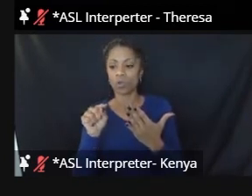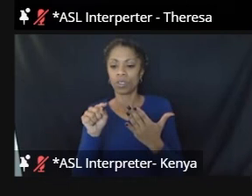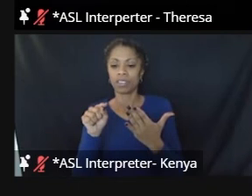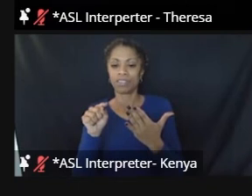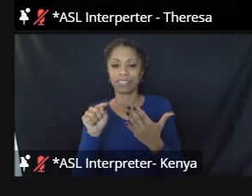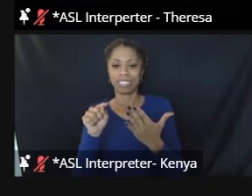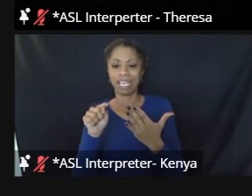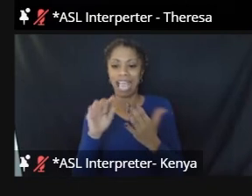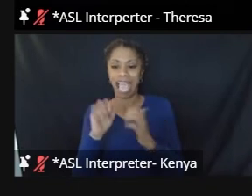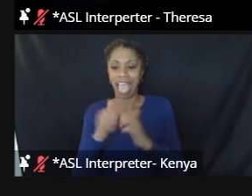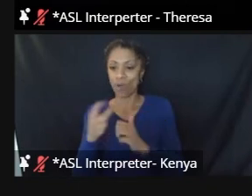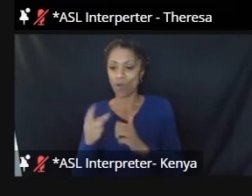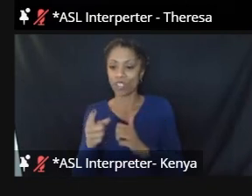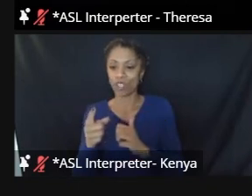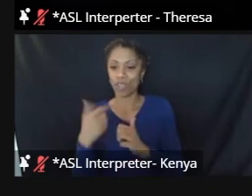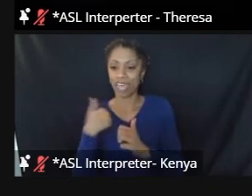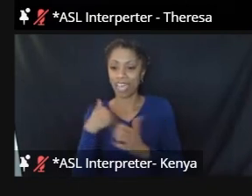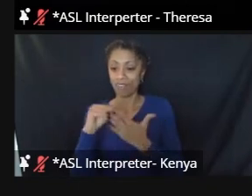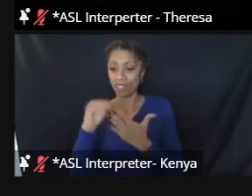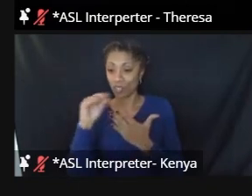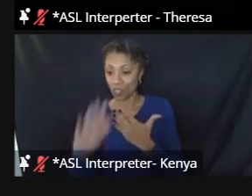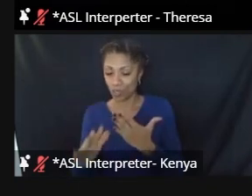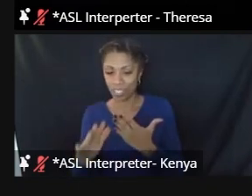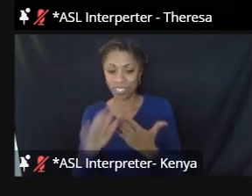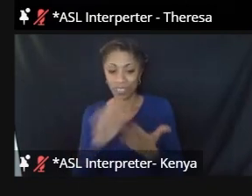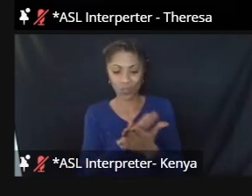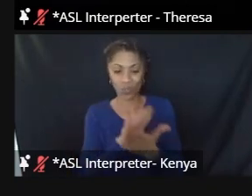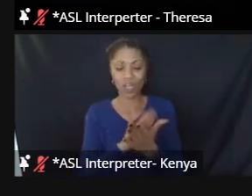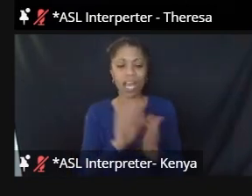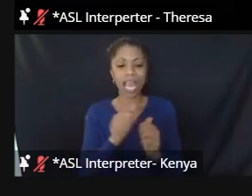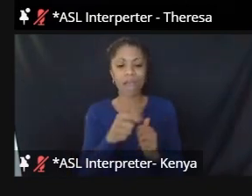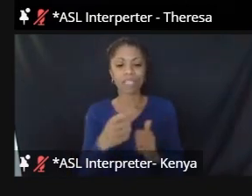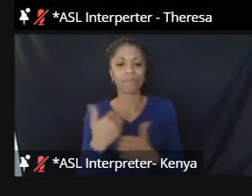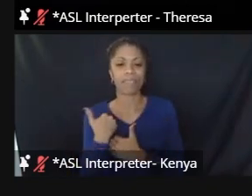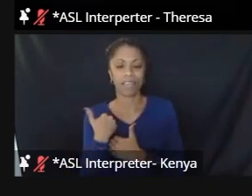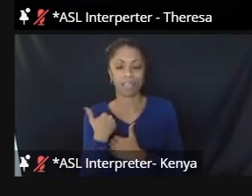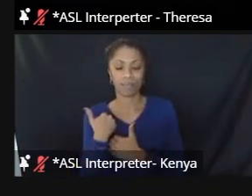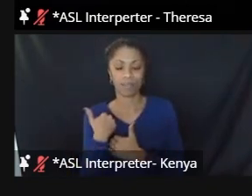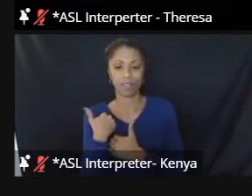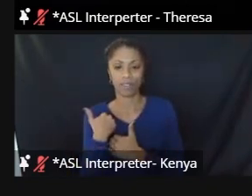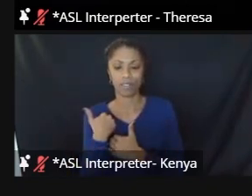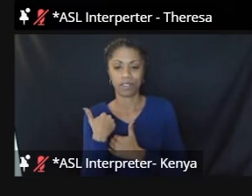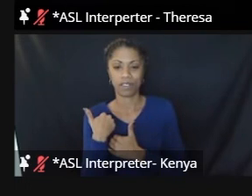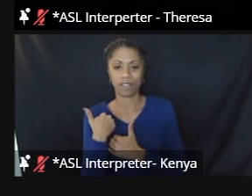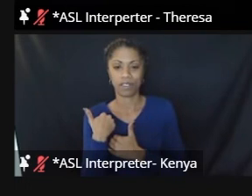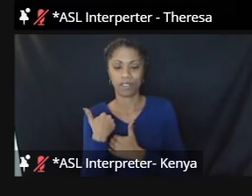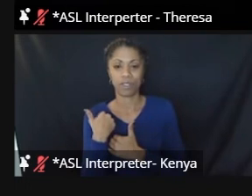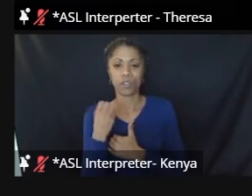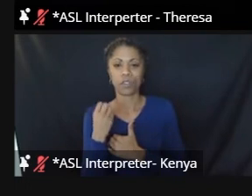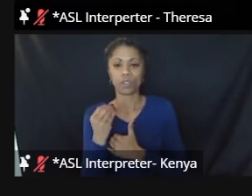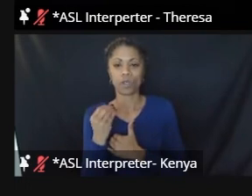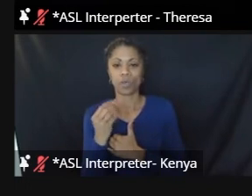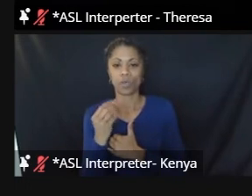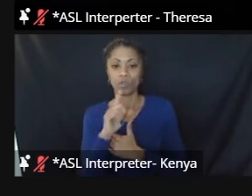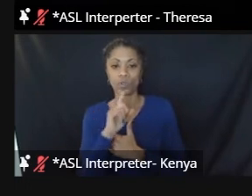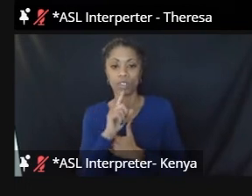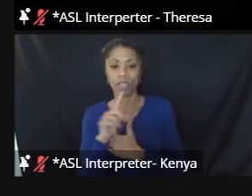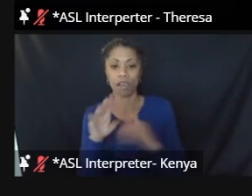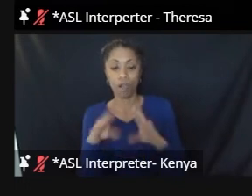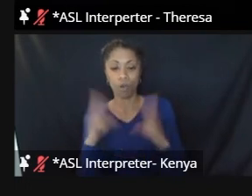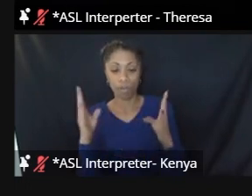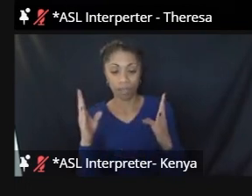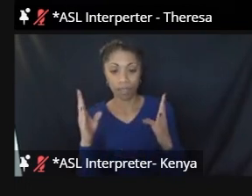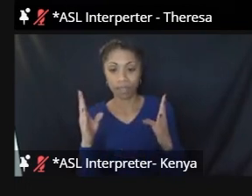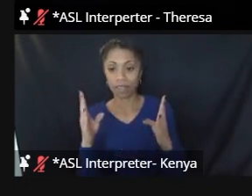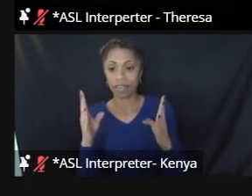hold students accountable and hold your schools accountable, we're doing the same thing at the state level. And so we truly are open. We don't want to